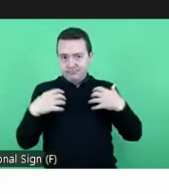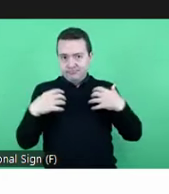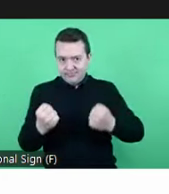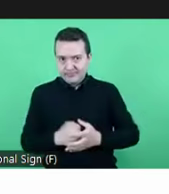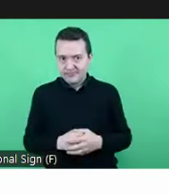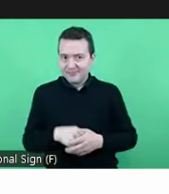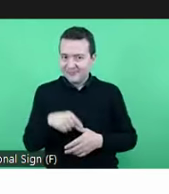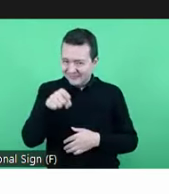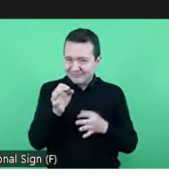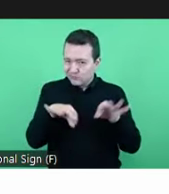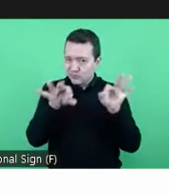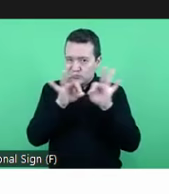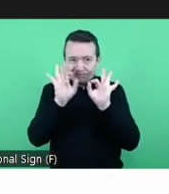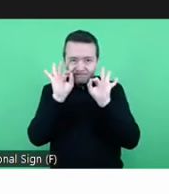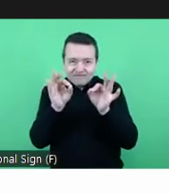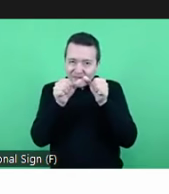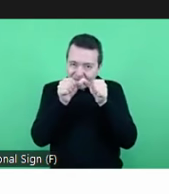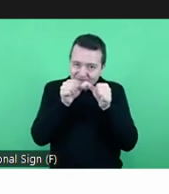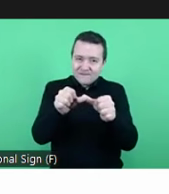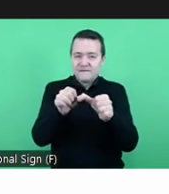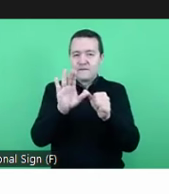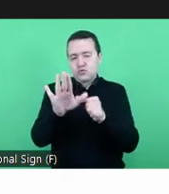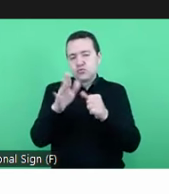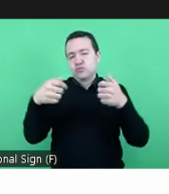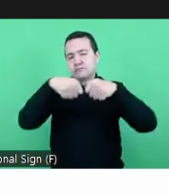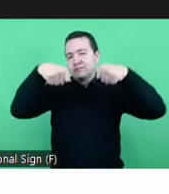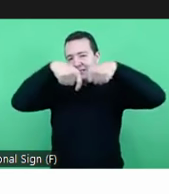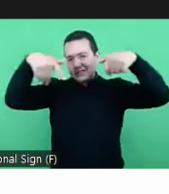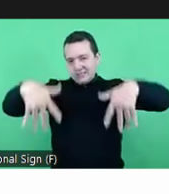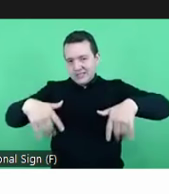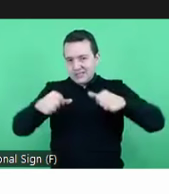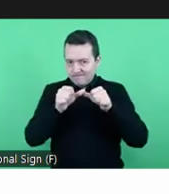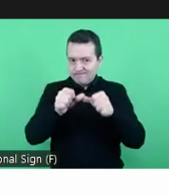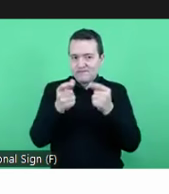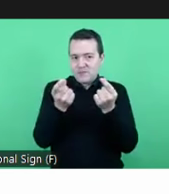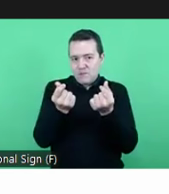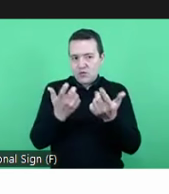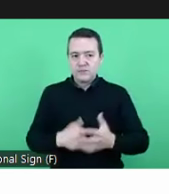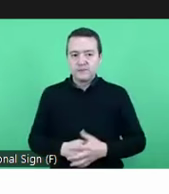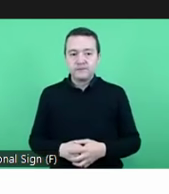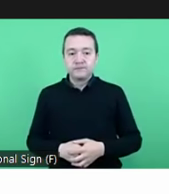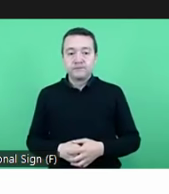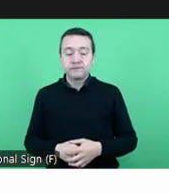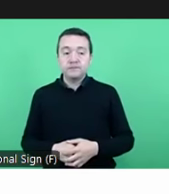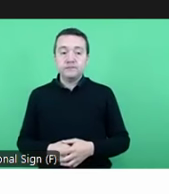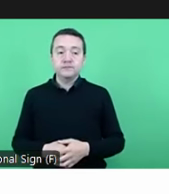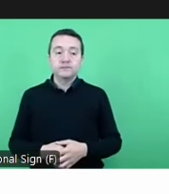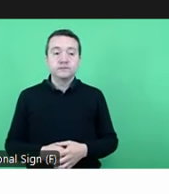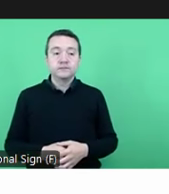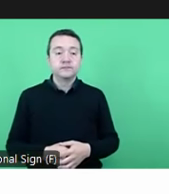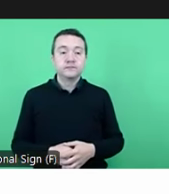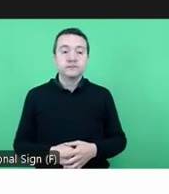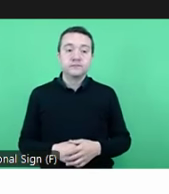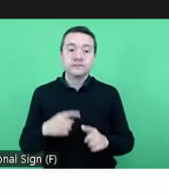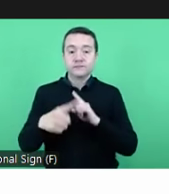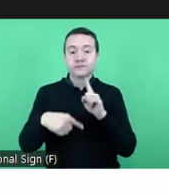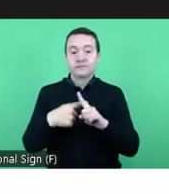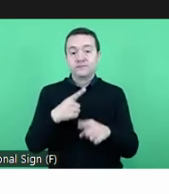consider del sistema. financial sustainability of the system. Y por las dudas que tuviésemos un